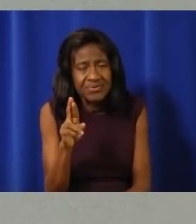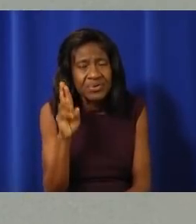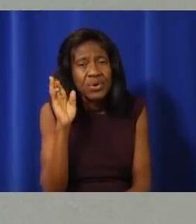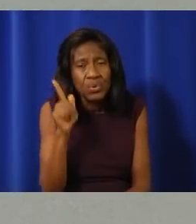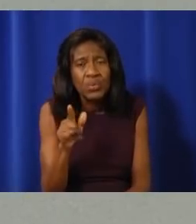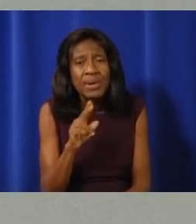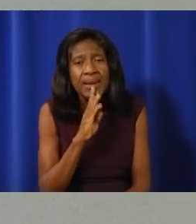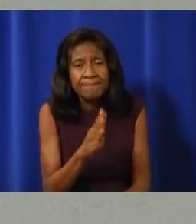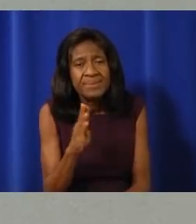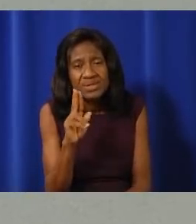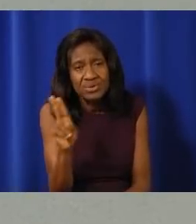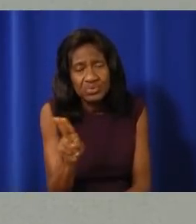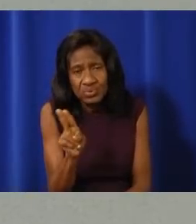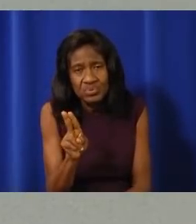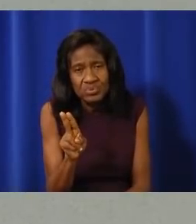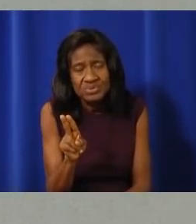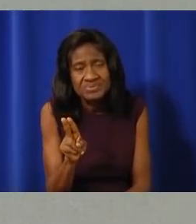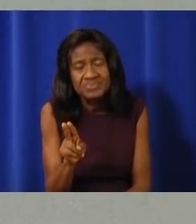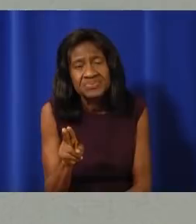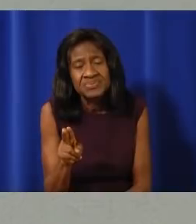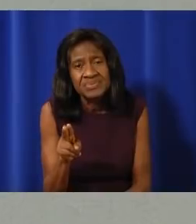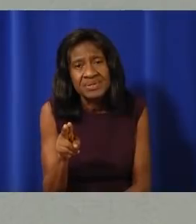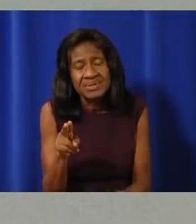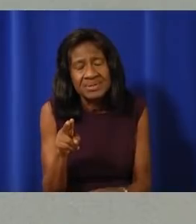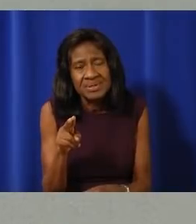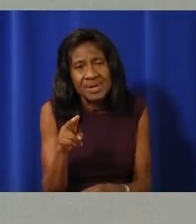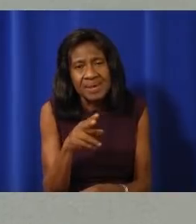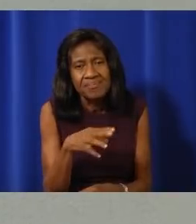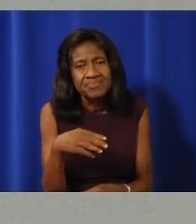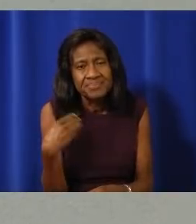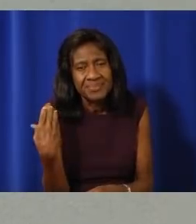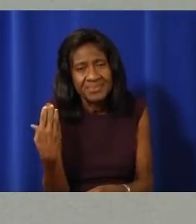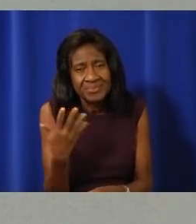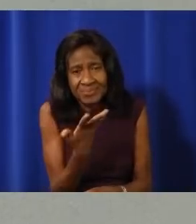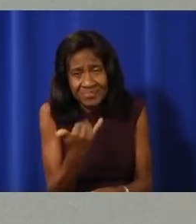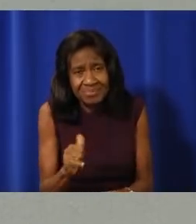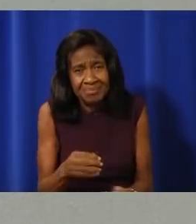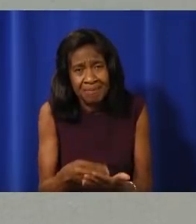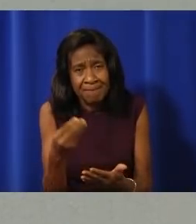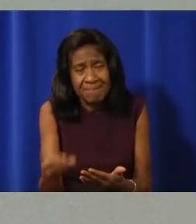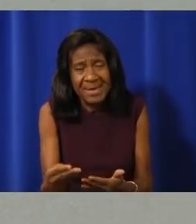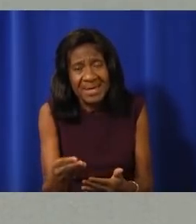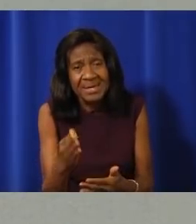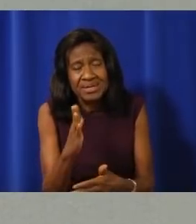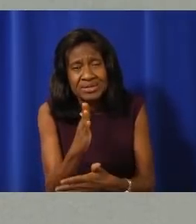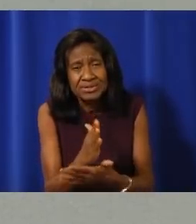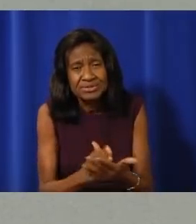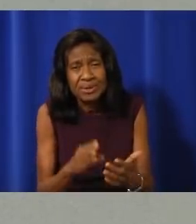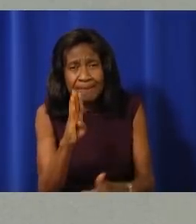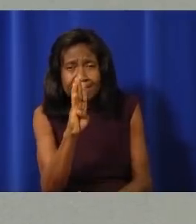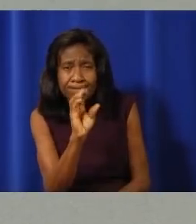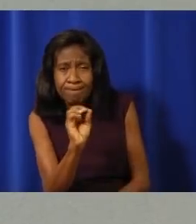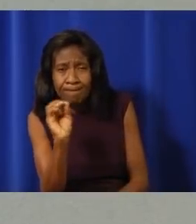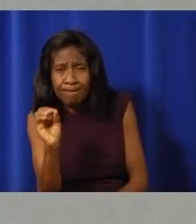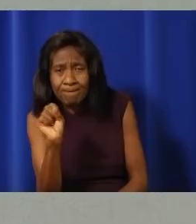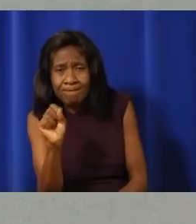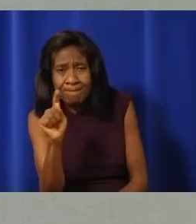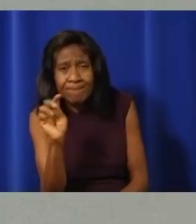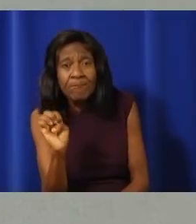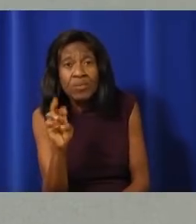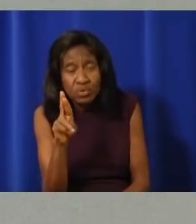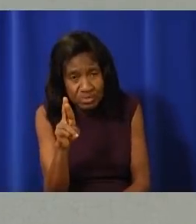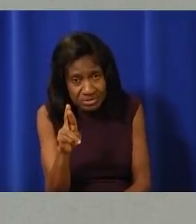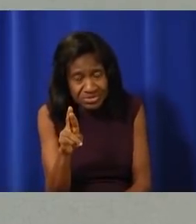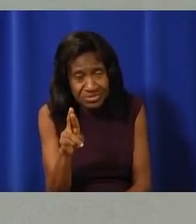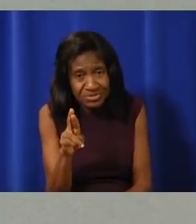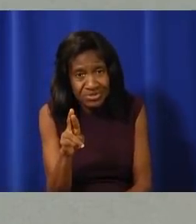effect. We have ordered booster shots today for all relevant age groups in Cayman, and we're